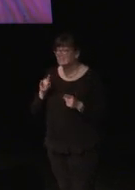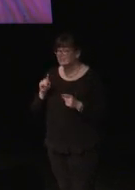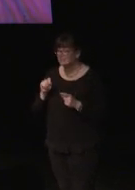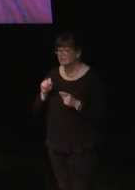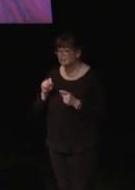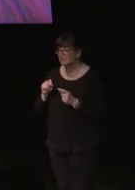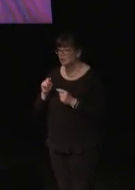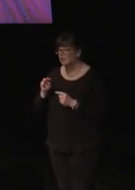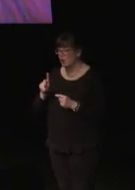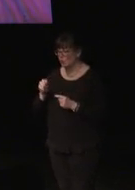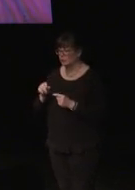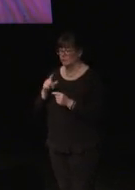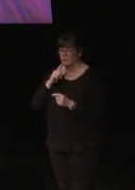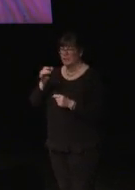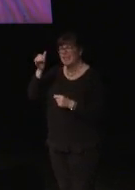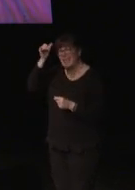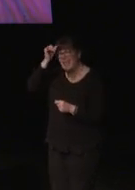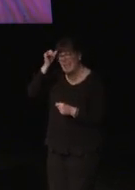infinite